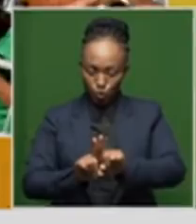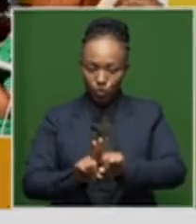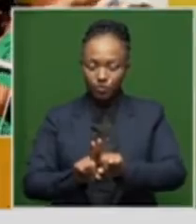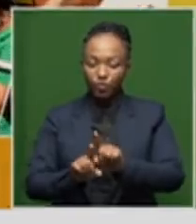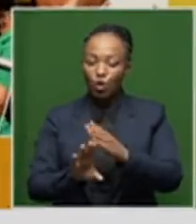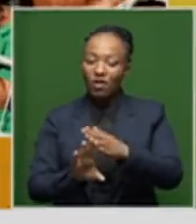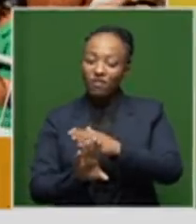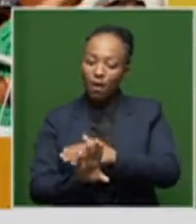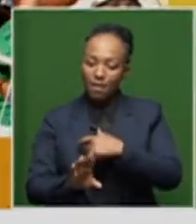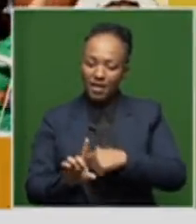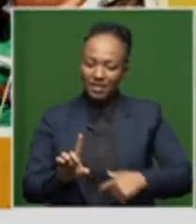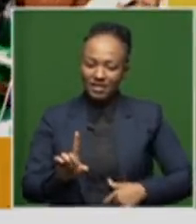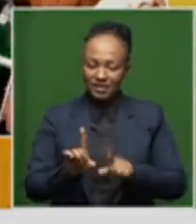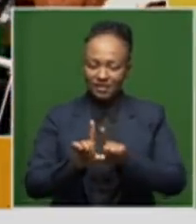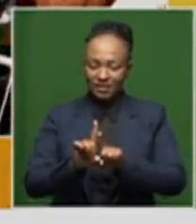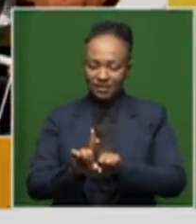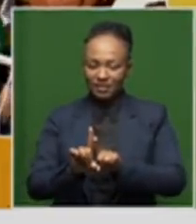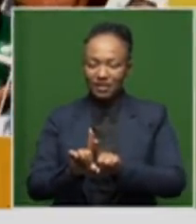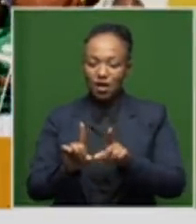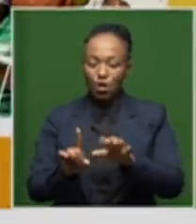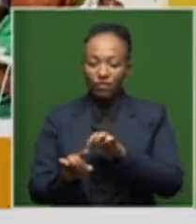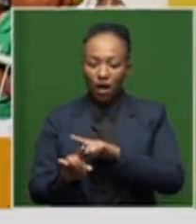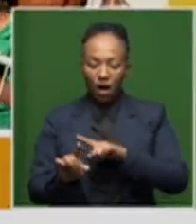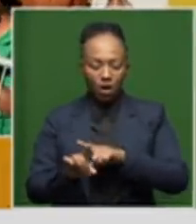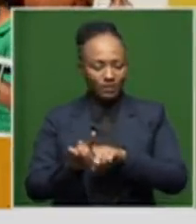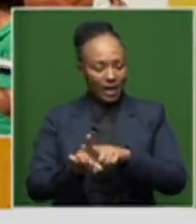with the former president for the longest of time,